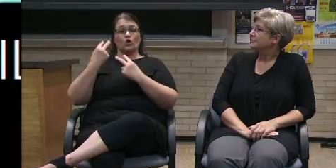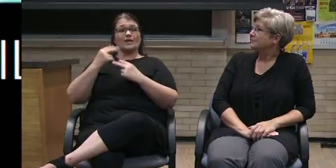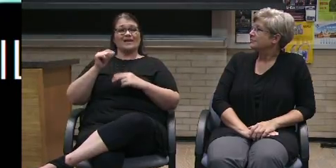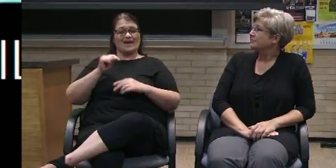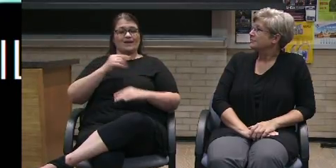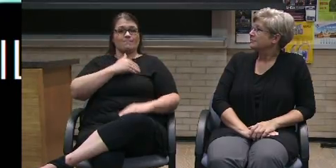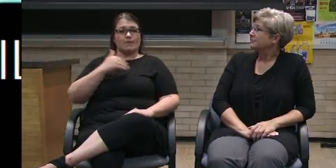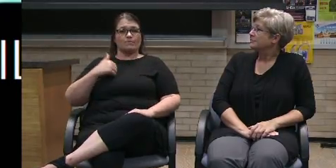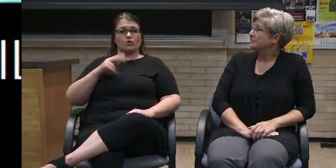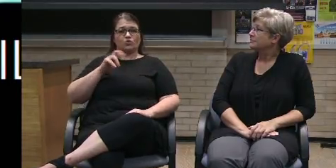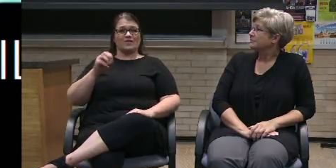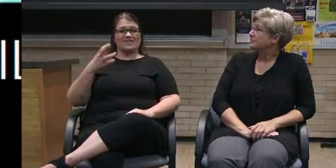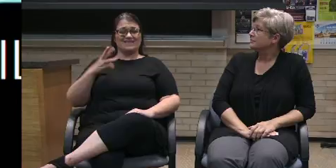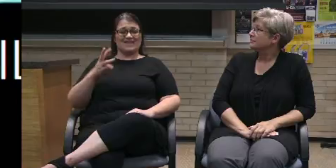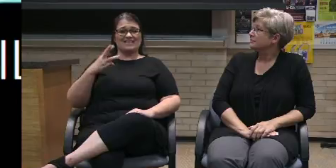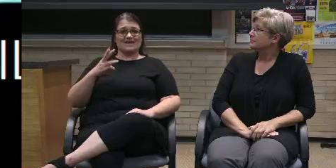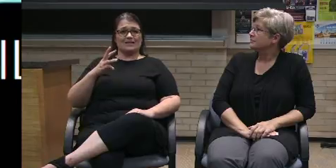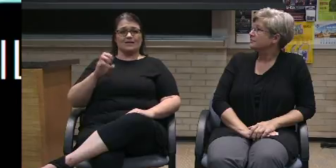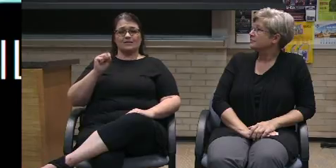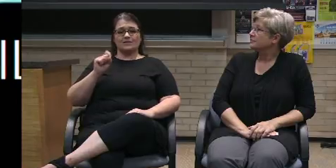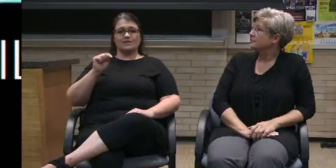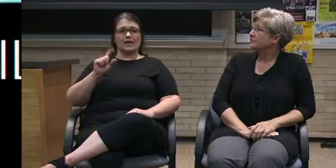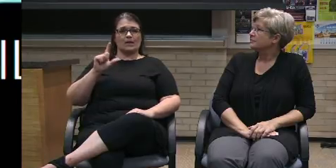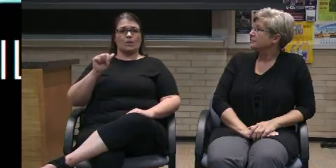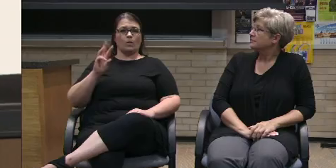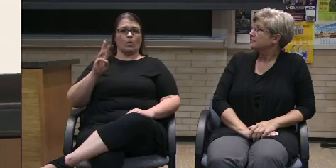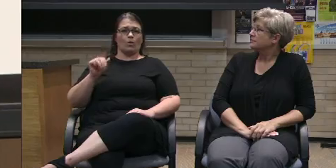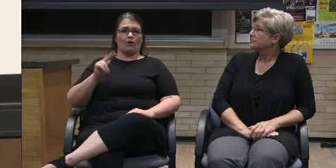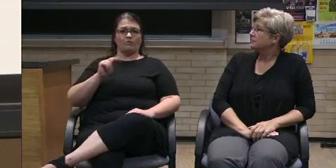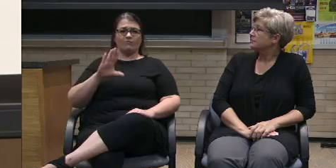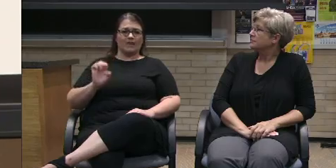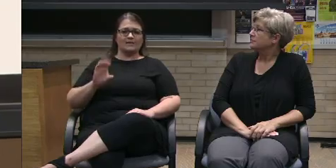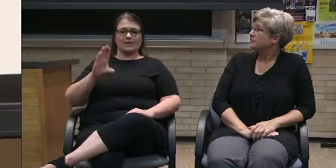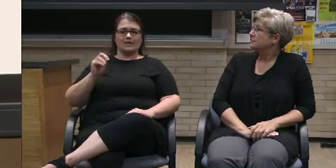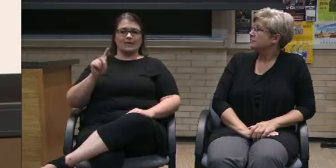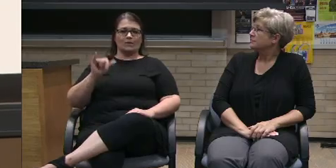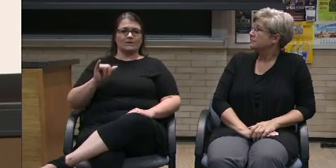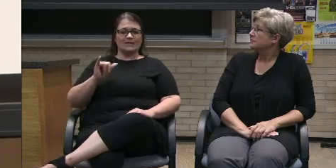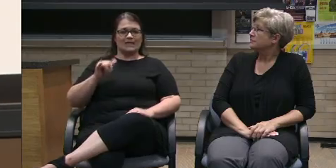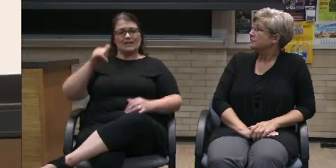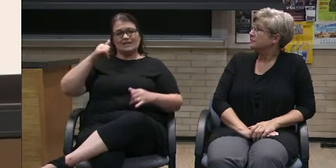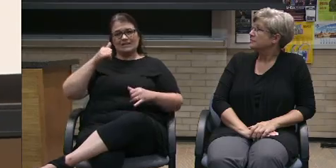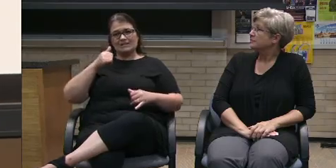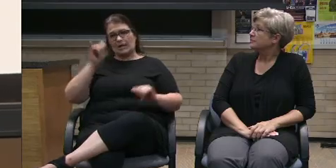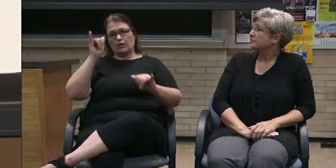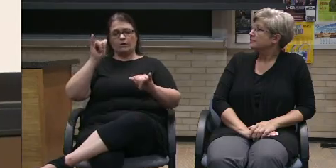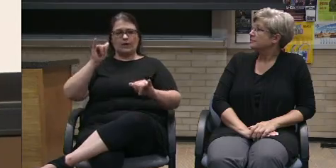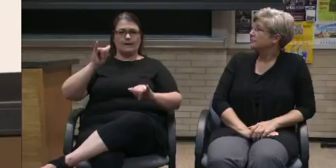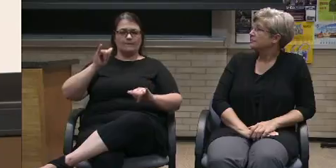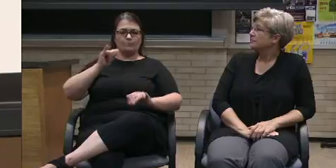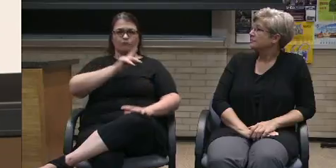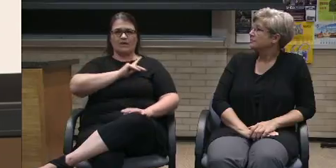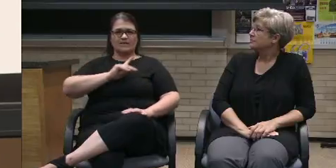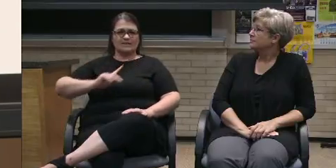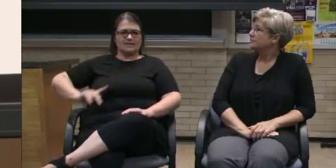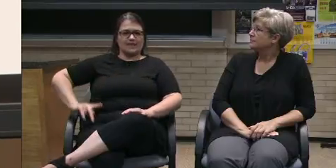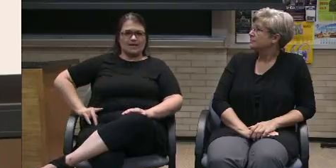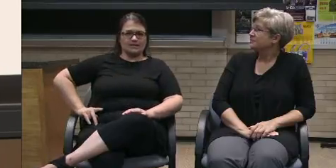the 2016 St. Lawrence County Dairy Princess Smoothie Contest